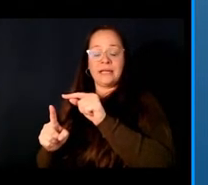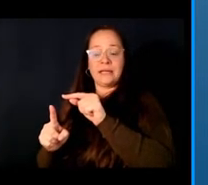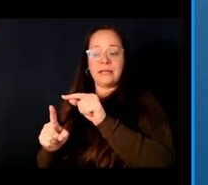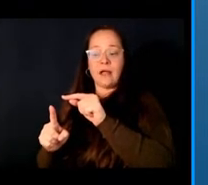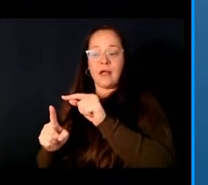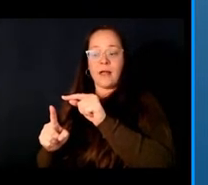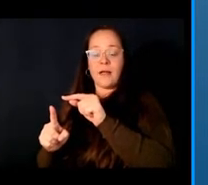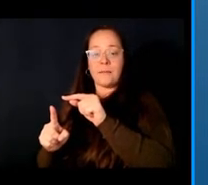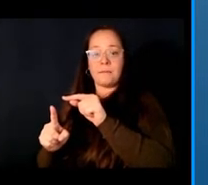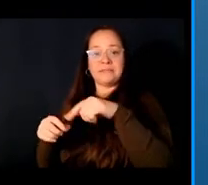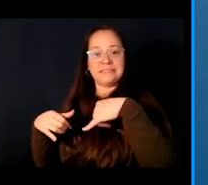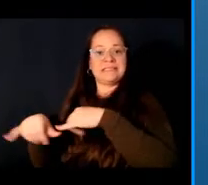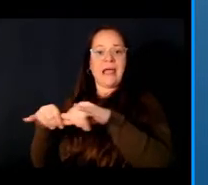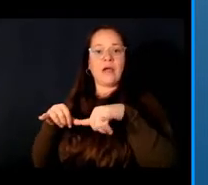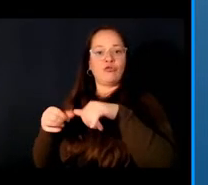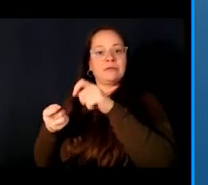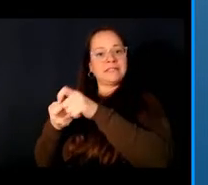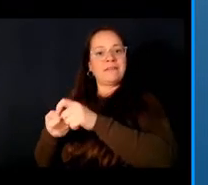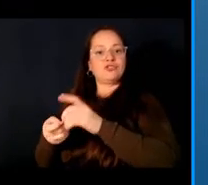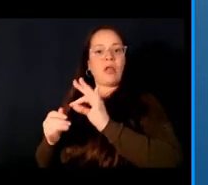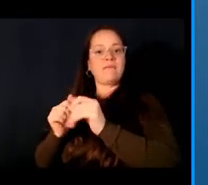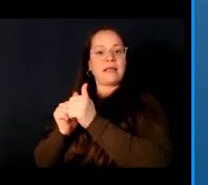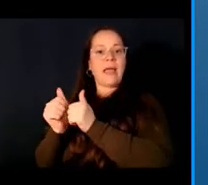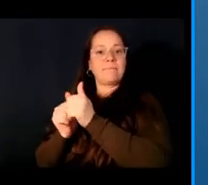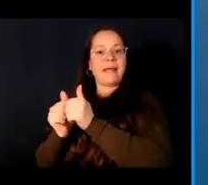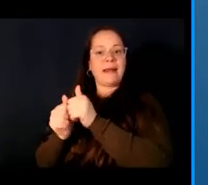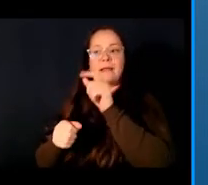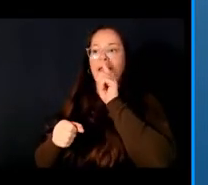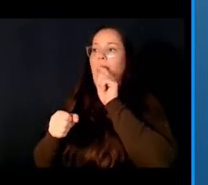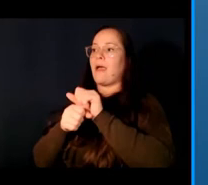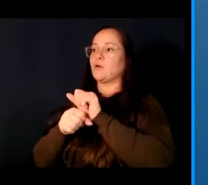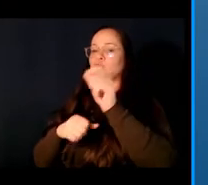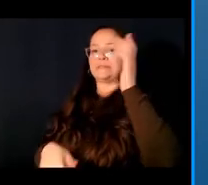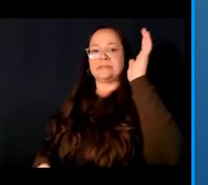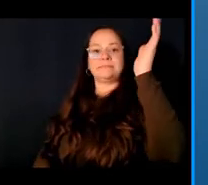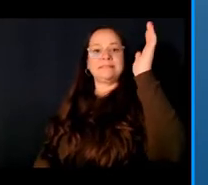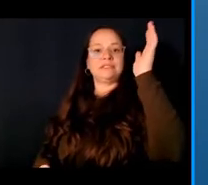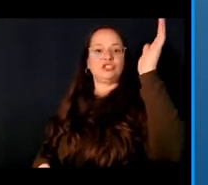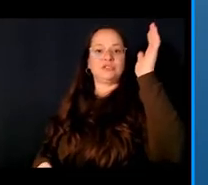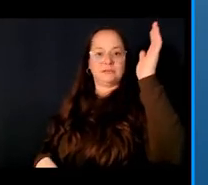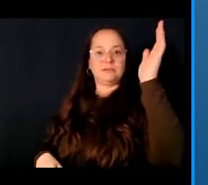standard definition of campaigning actually given speeches uh